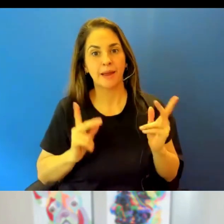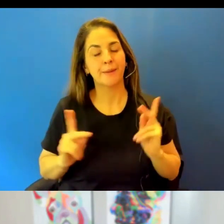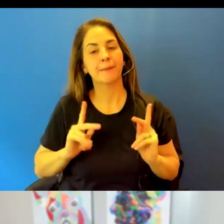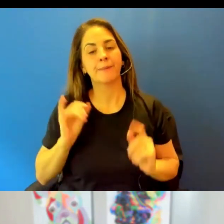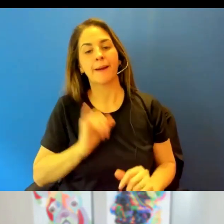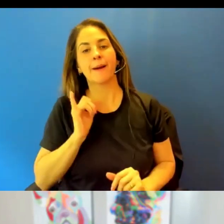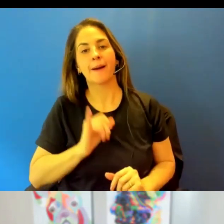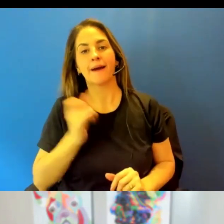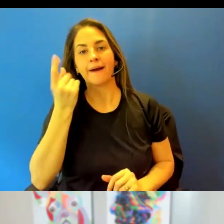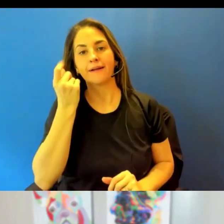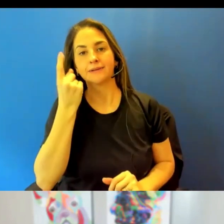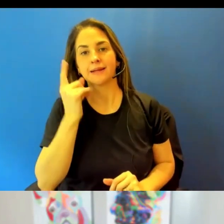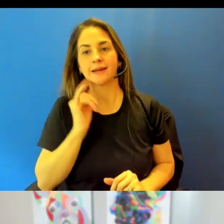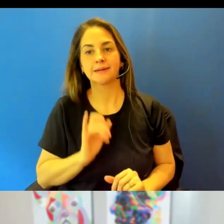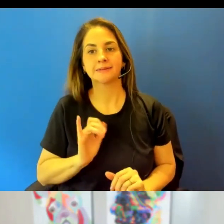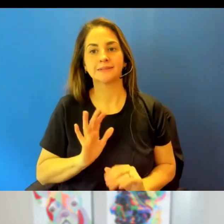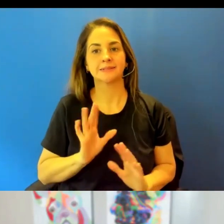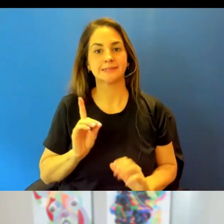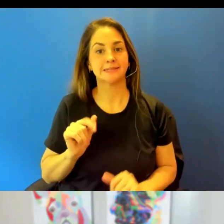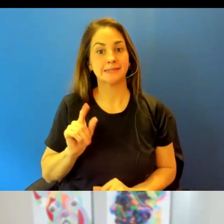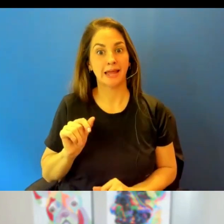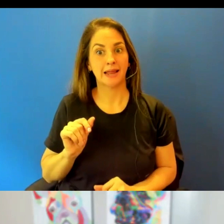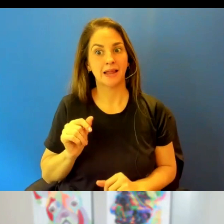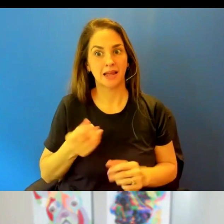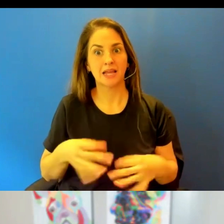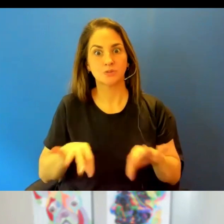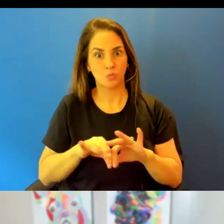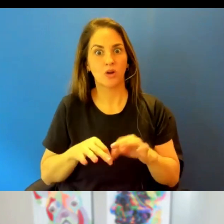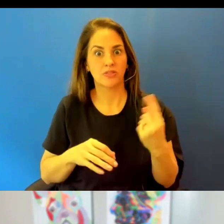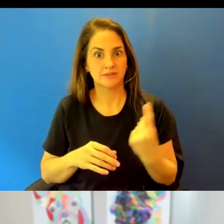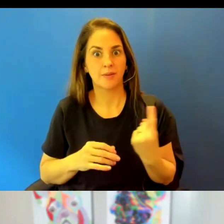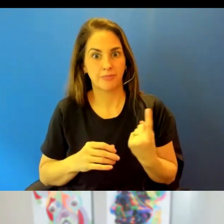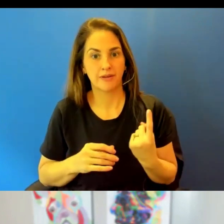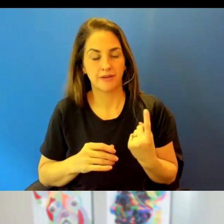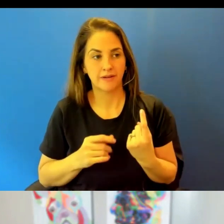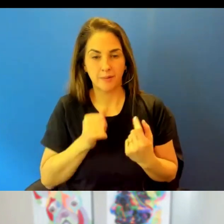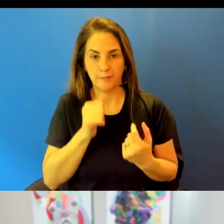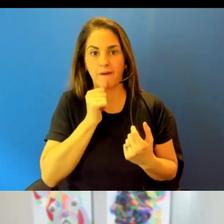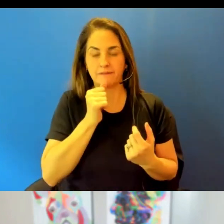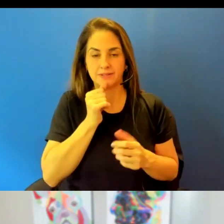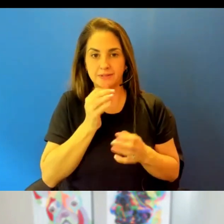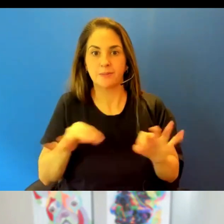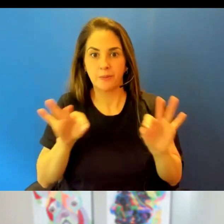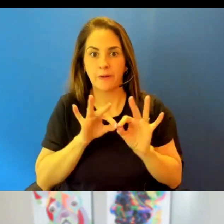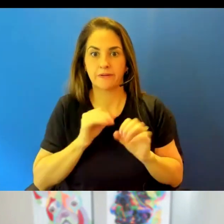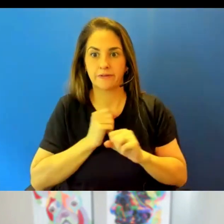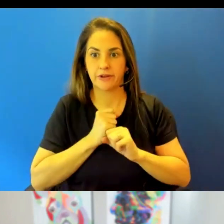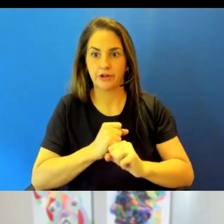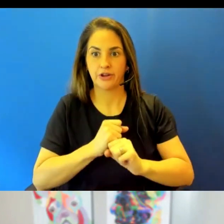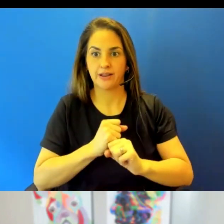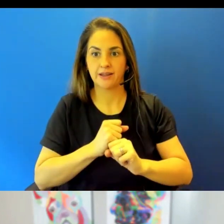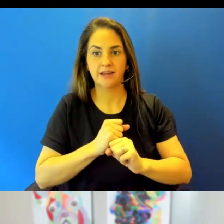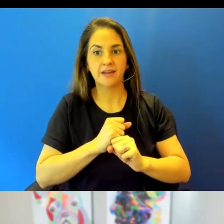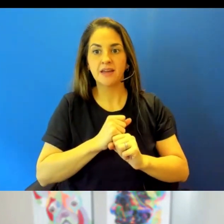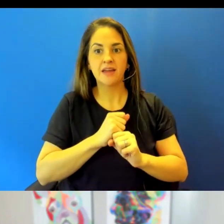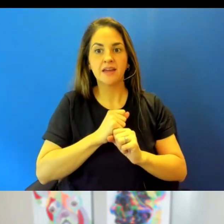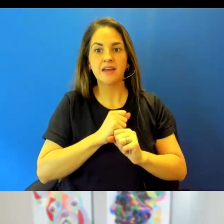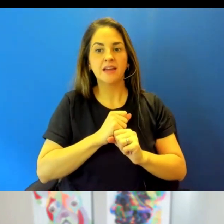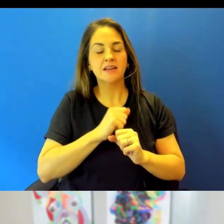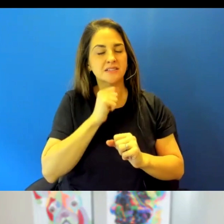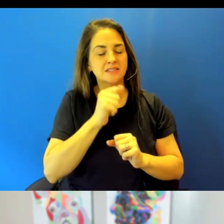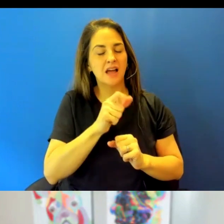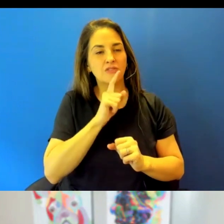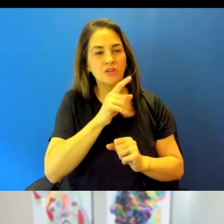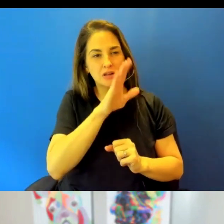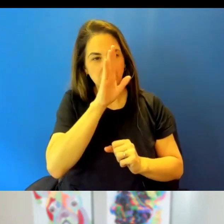understand that data is worth something. So I think it doesn't directly apply to accessibility,